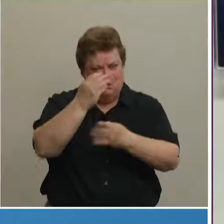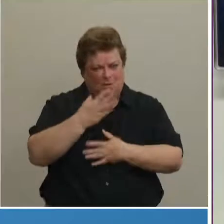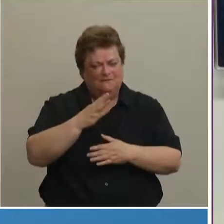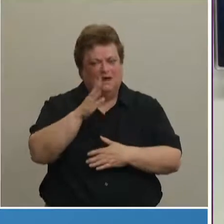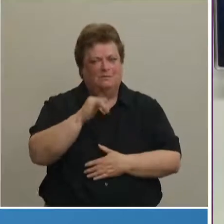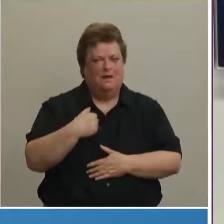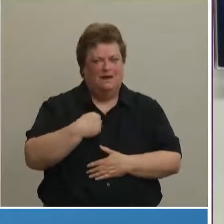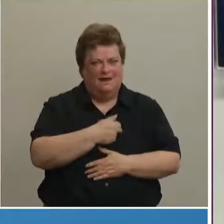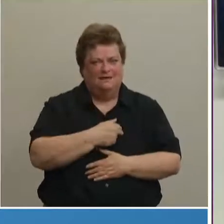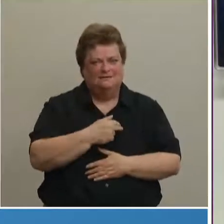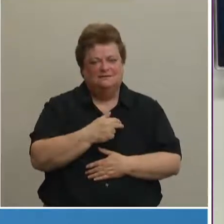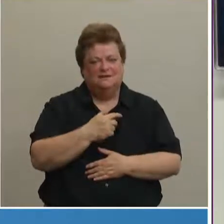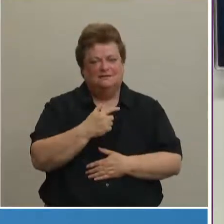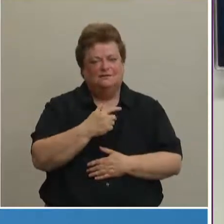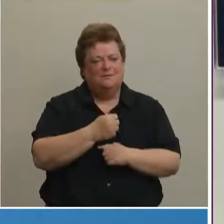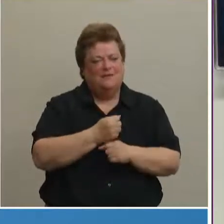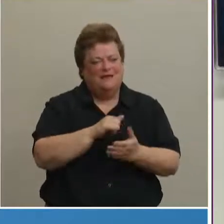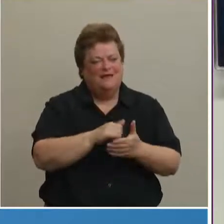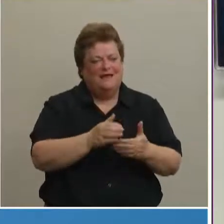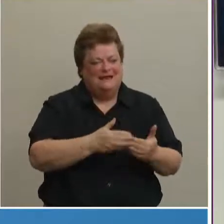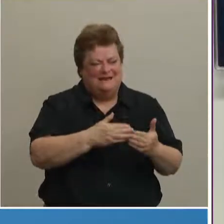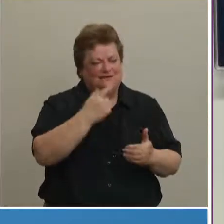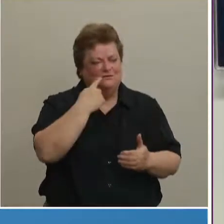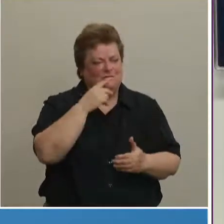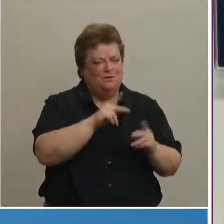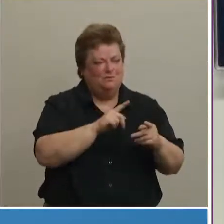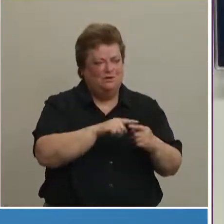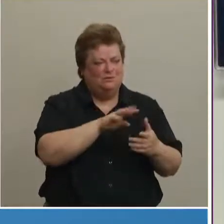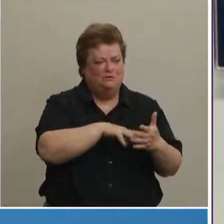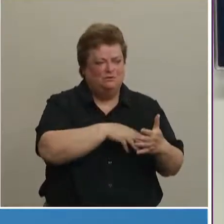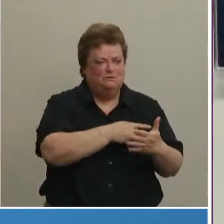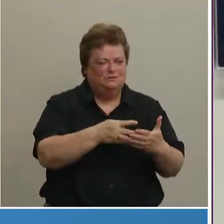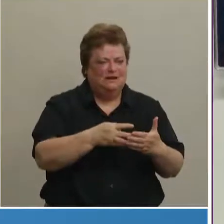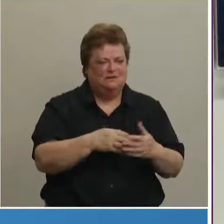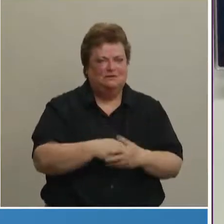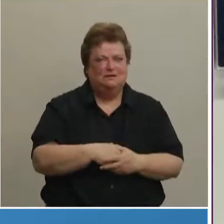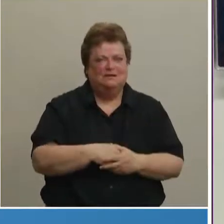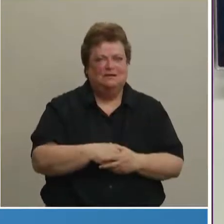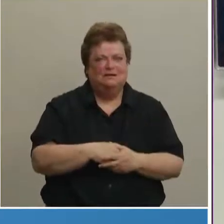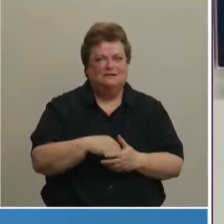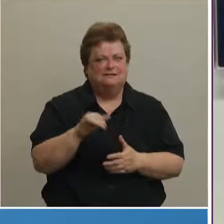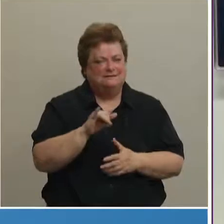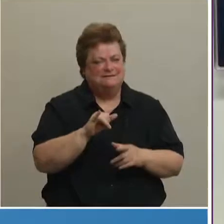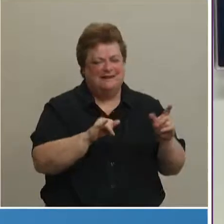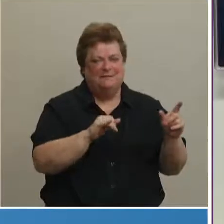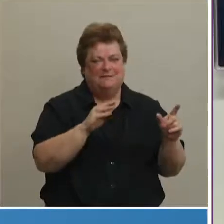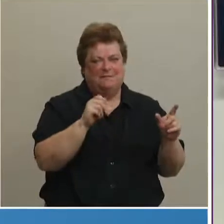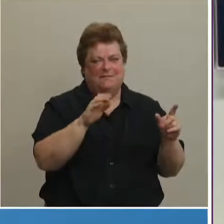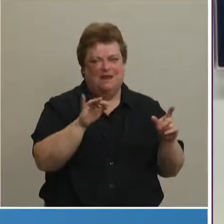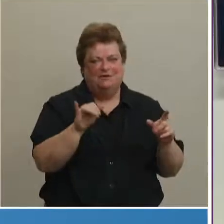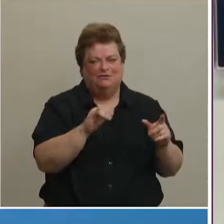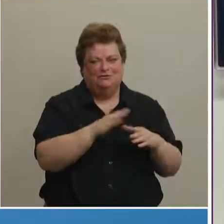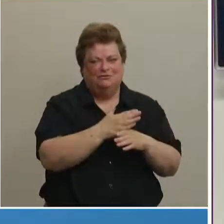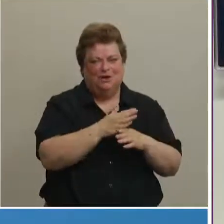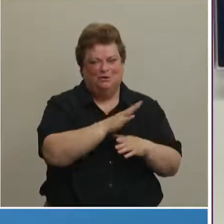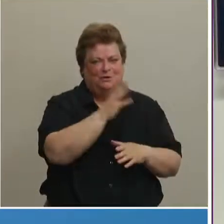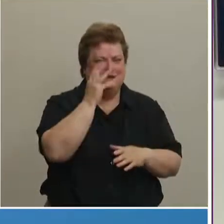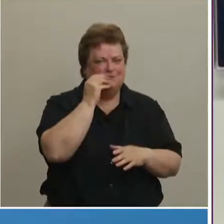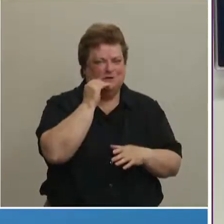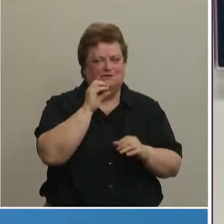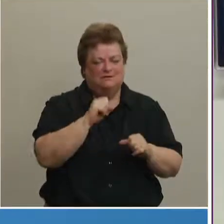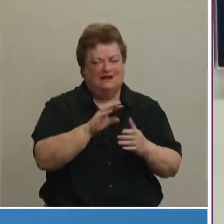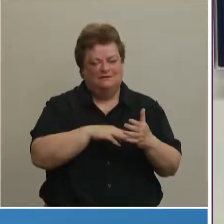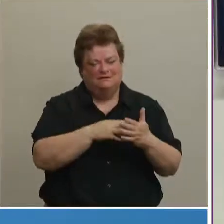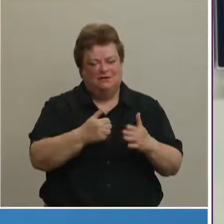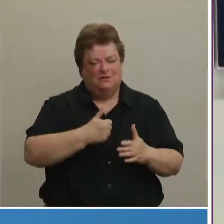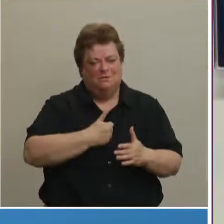real easy for them to schedule. And they still are self-scheduling, as the mayor shared her own experience.